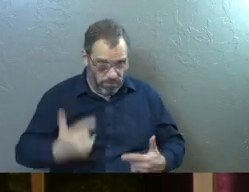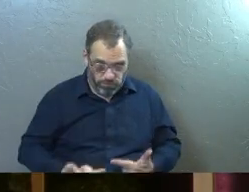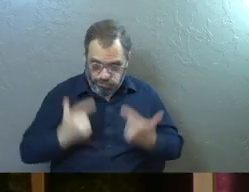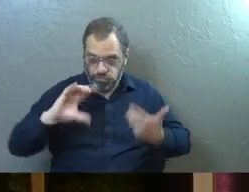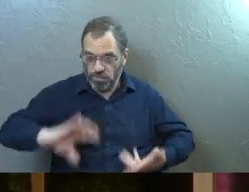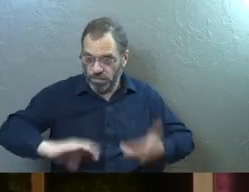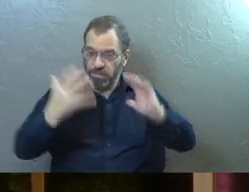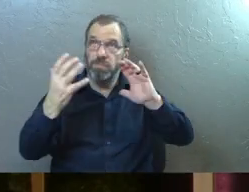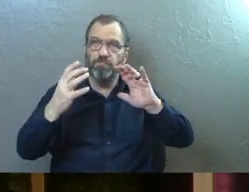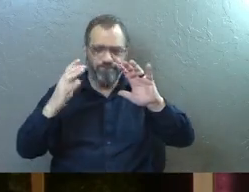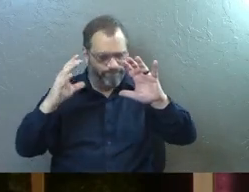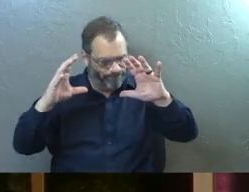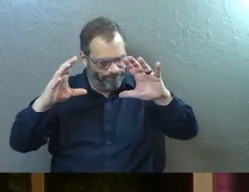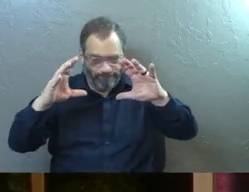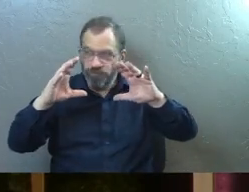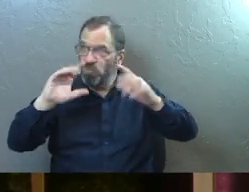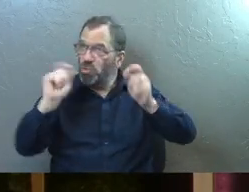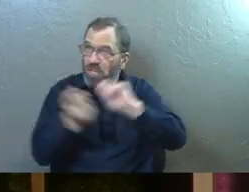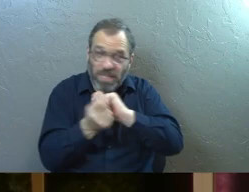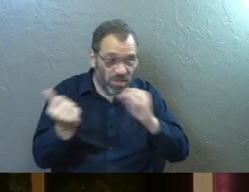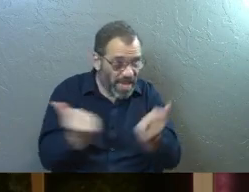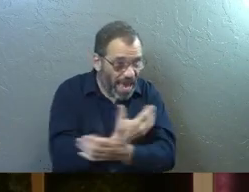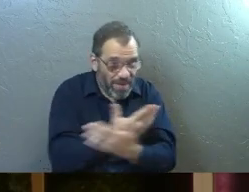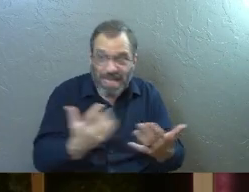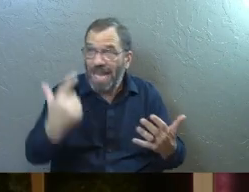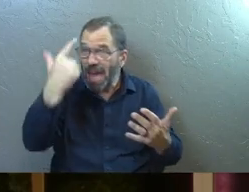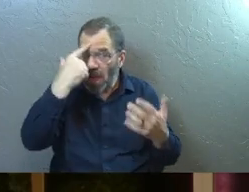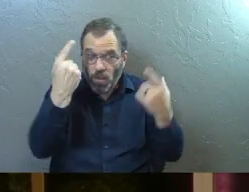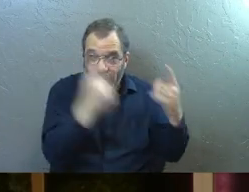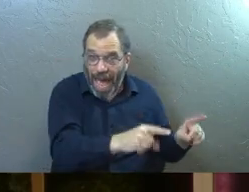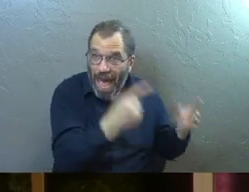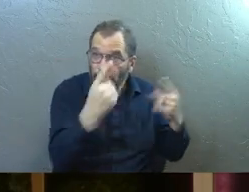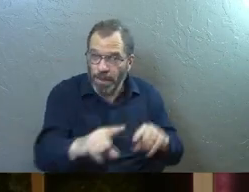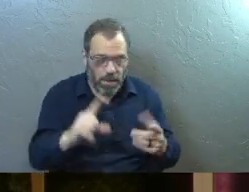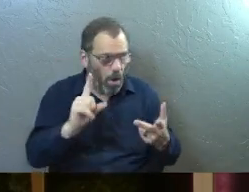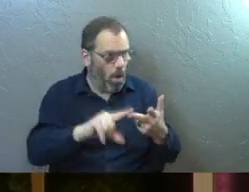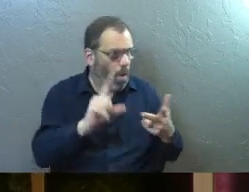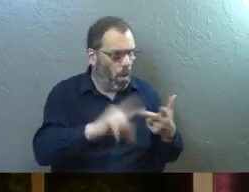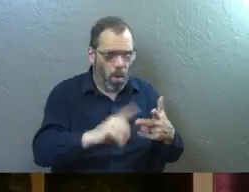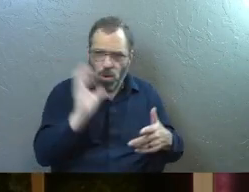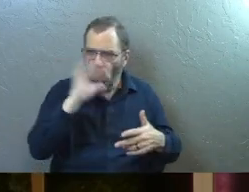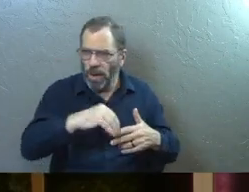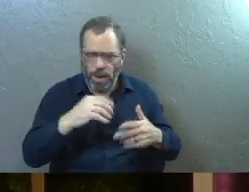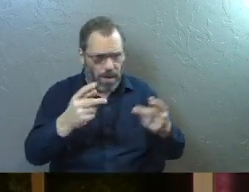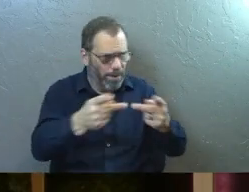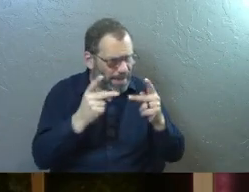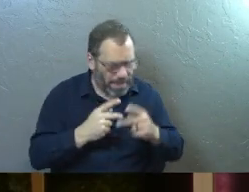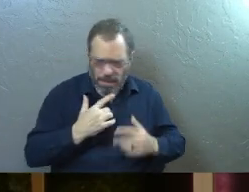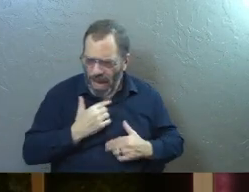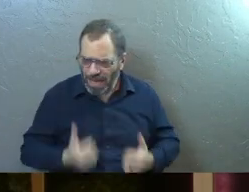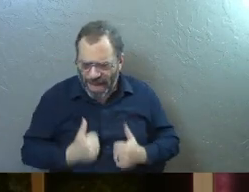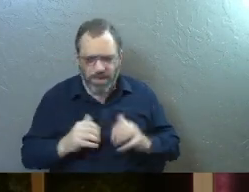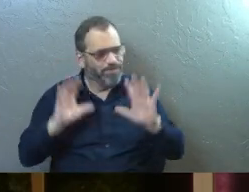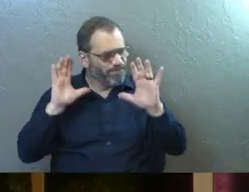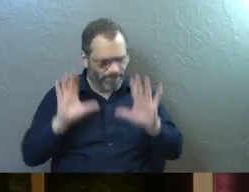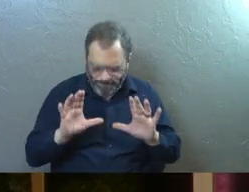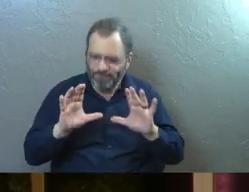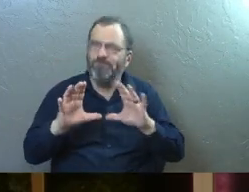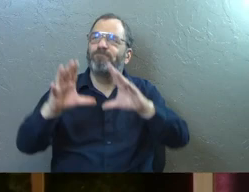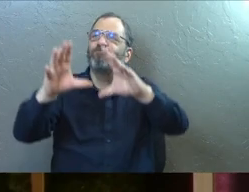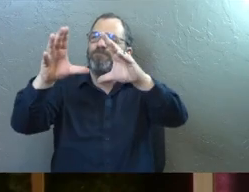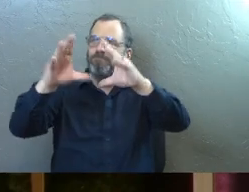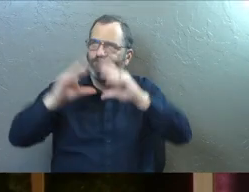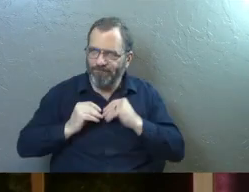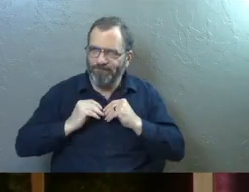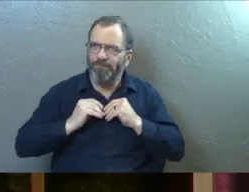life out of whack, even if it changes everything I thought was going to happen, even if it puts me in a weird position, that's where I want to be.